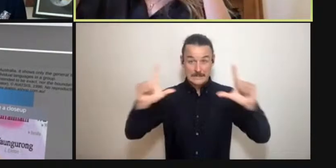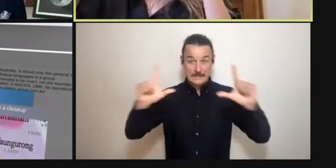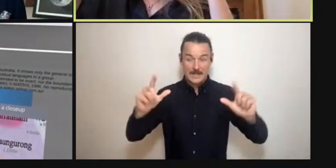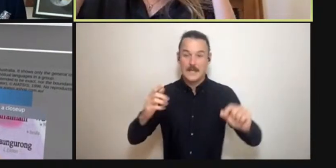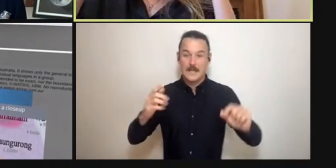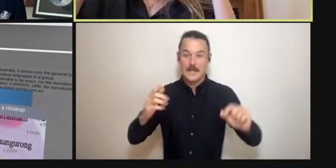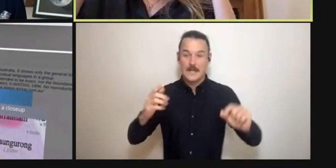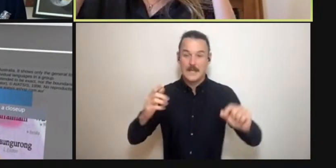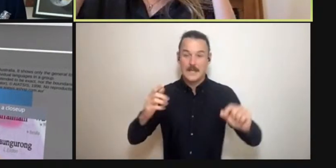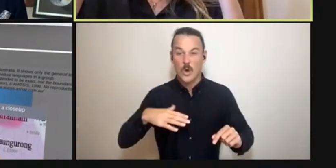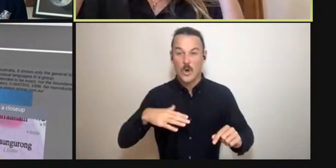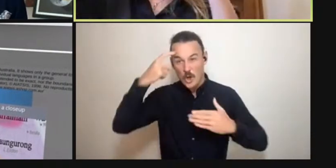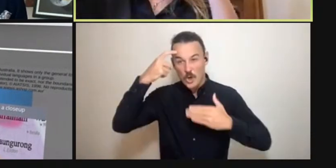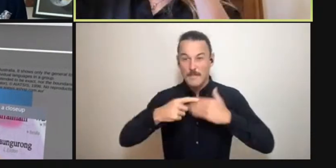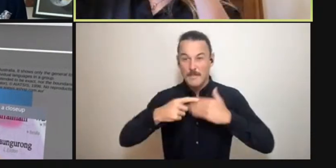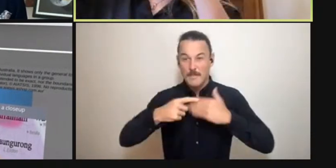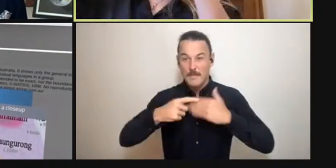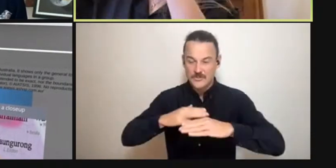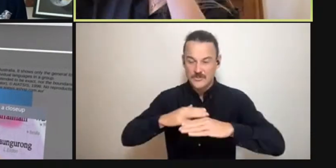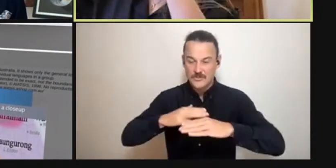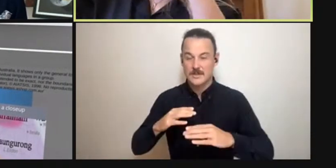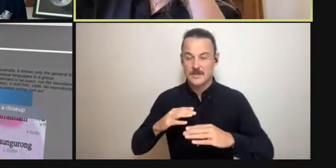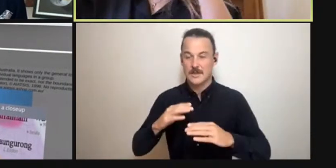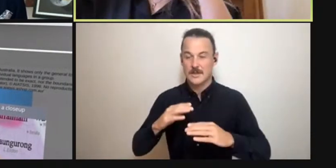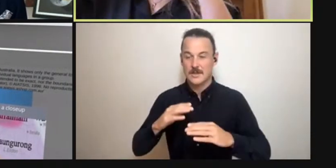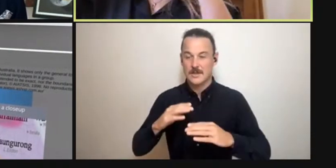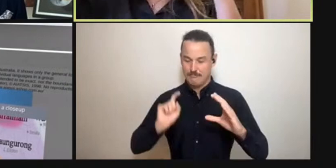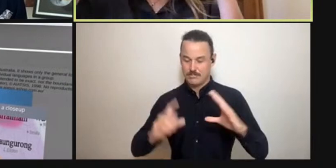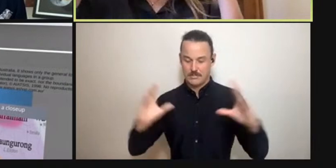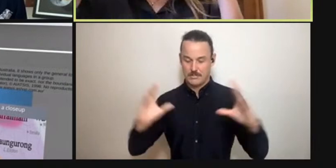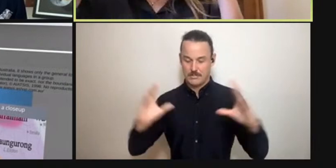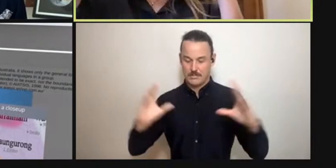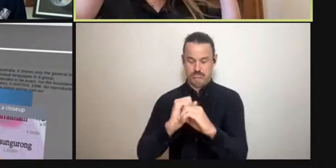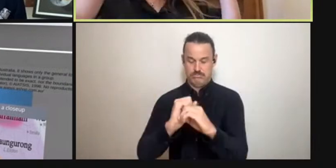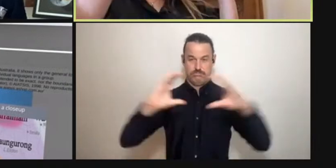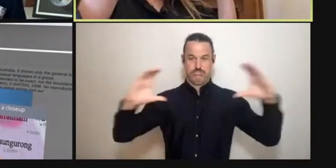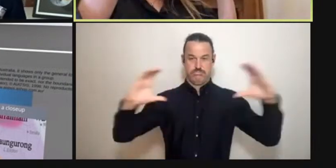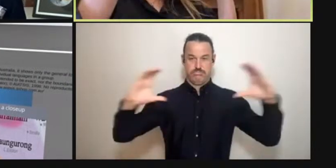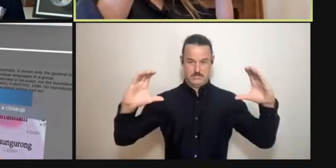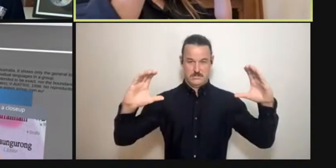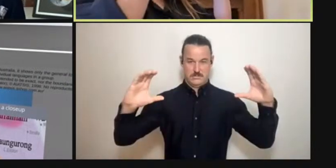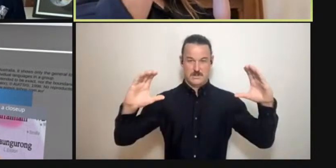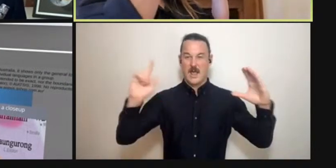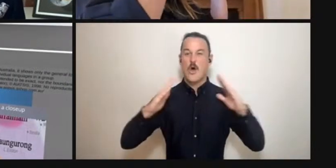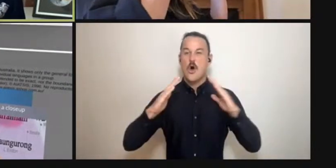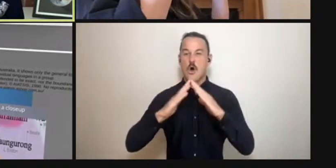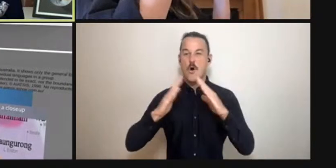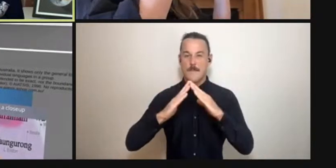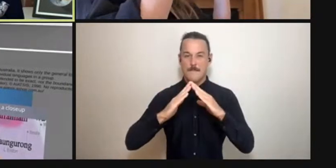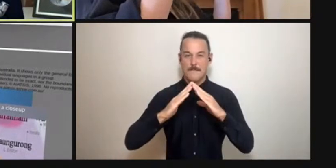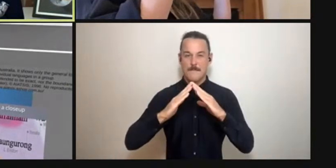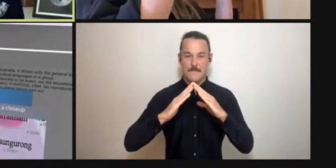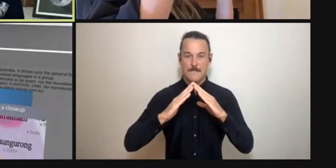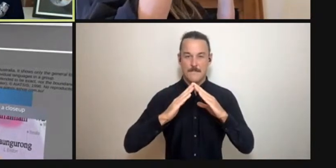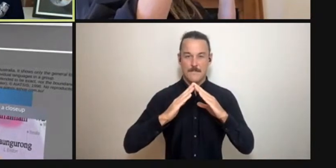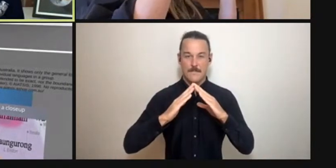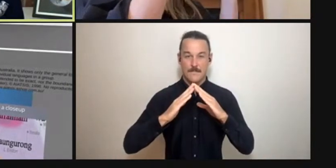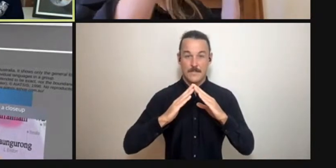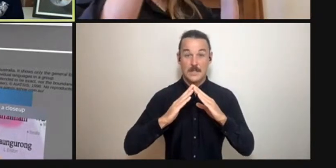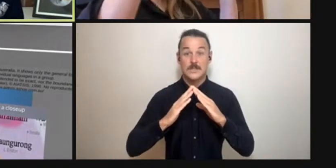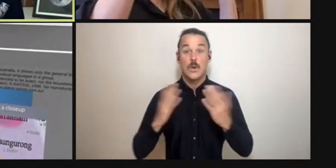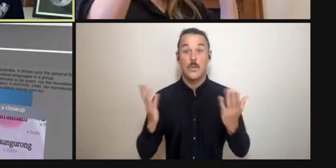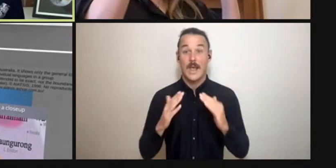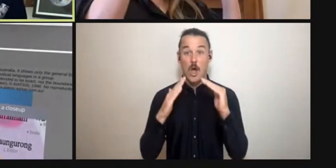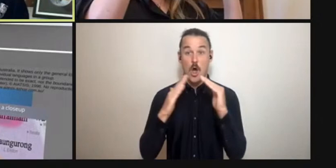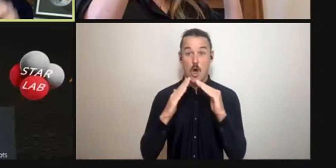back in your home scene, and you're going to see, our lovely menu of scenes. Oh, and sorry, hitting the home icon. Hitting